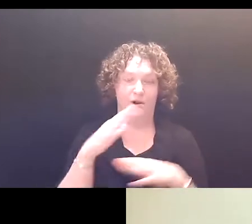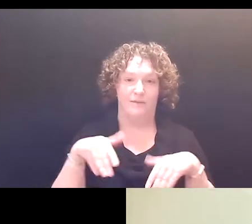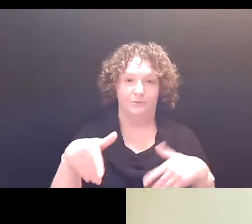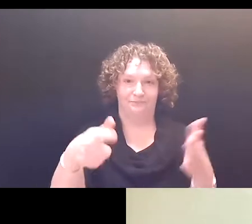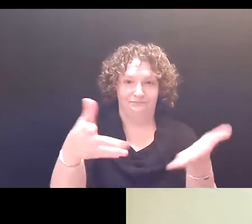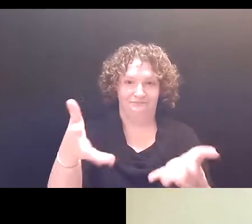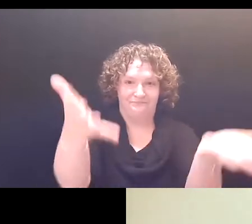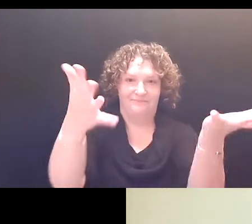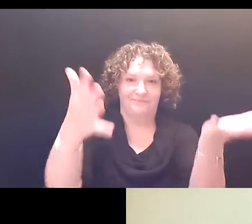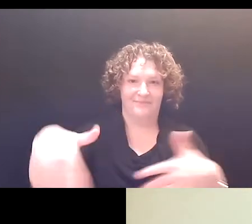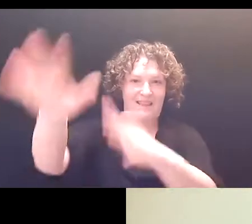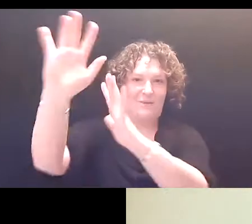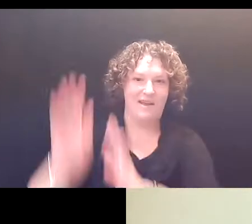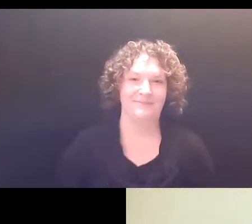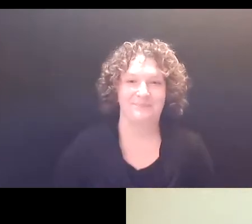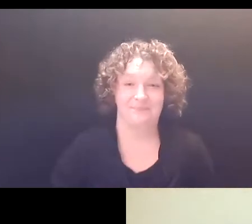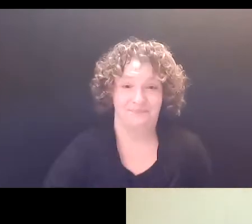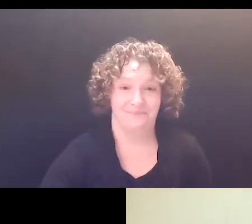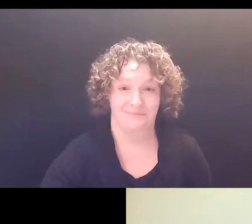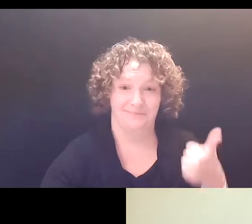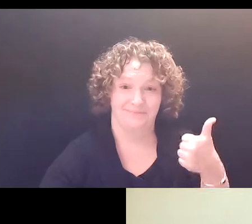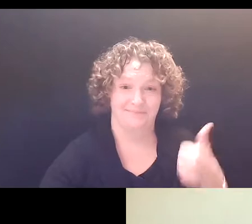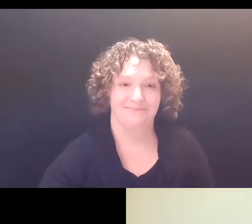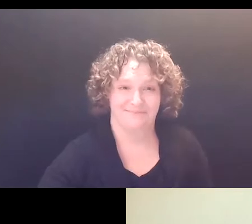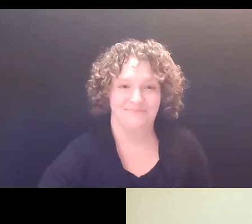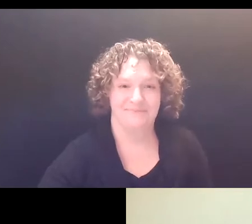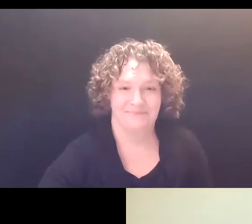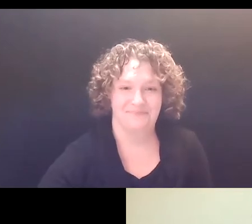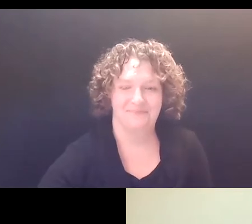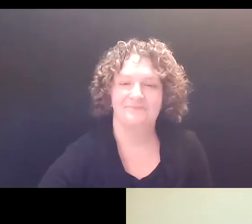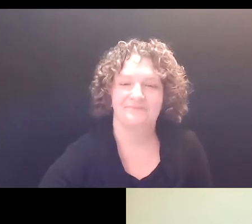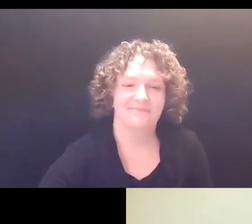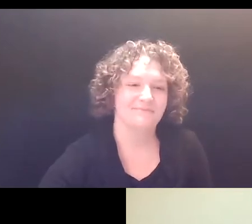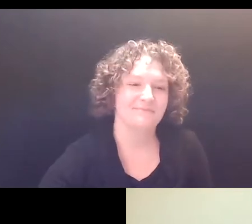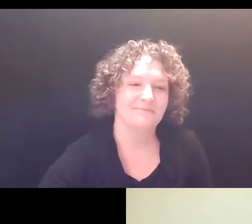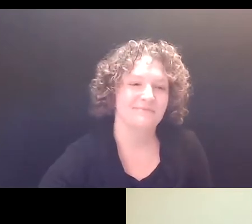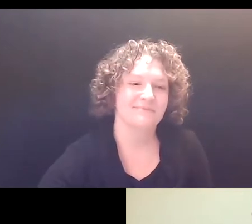I'm going to turn off my camera and Sarah, take it away.